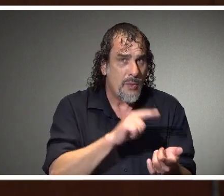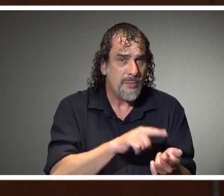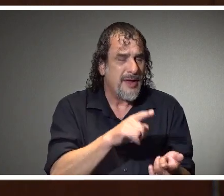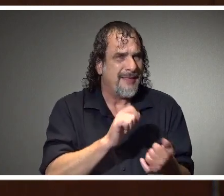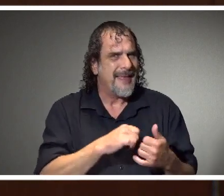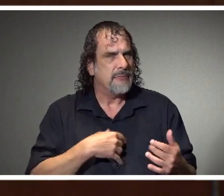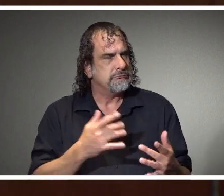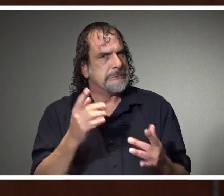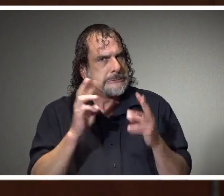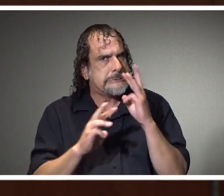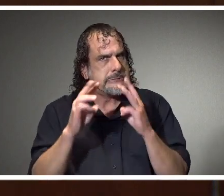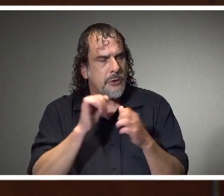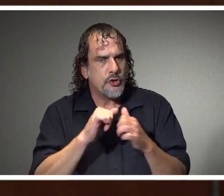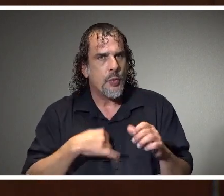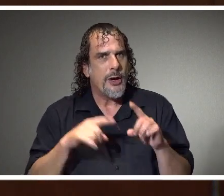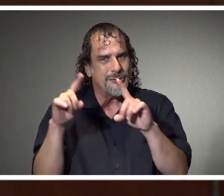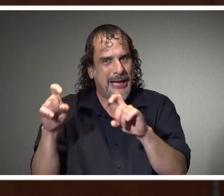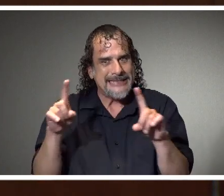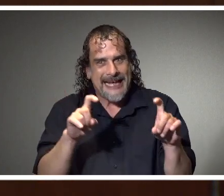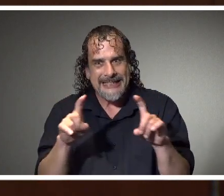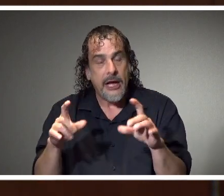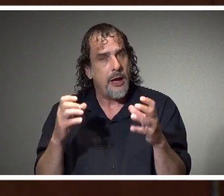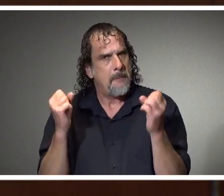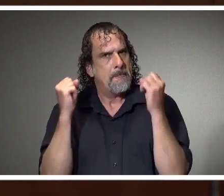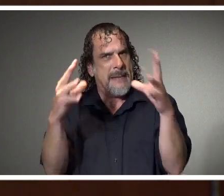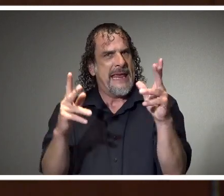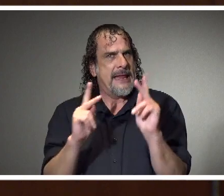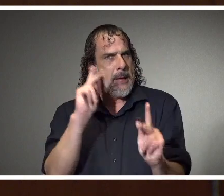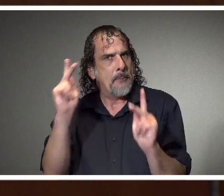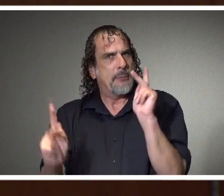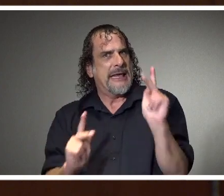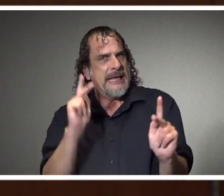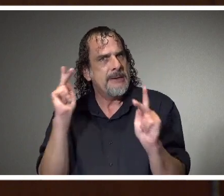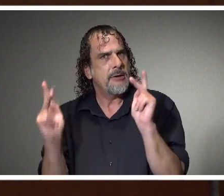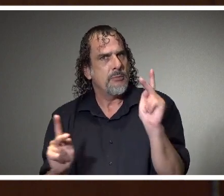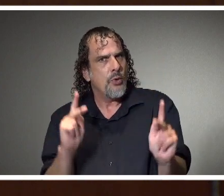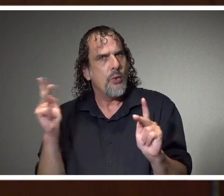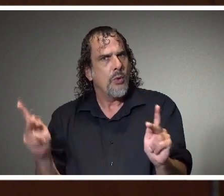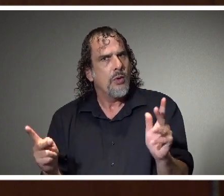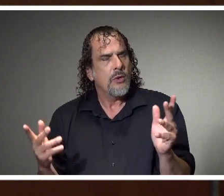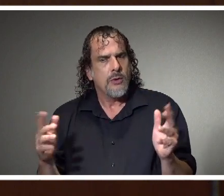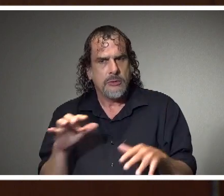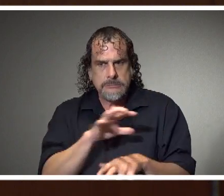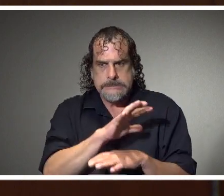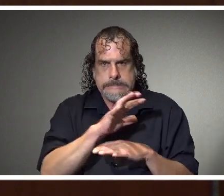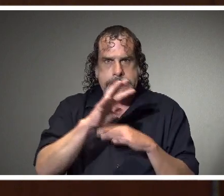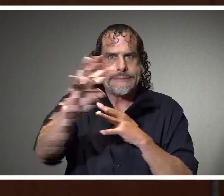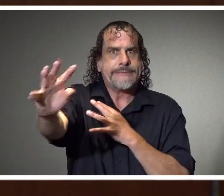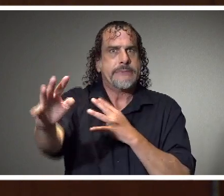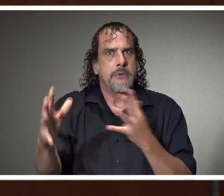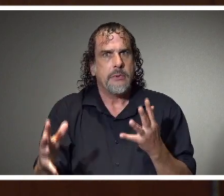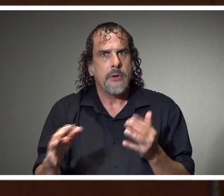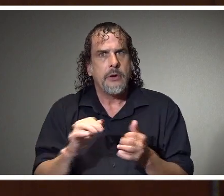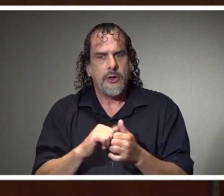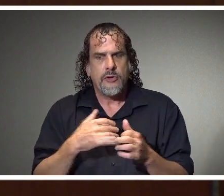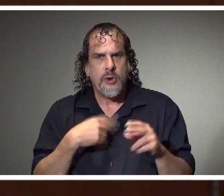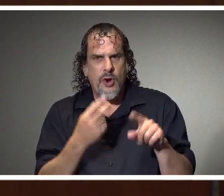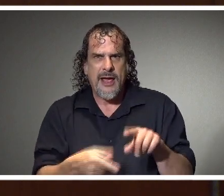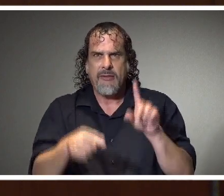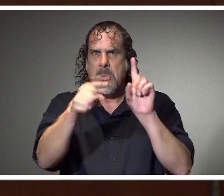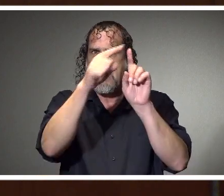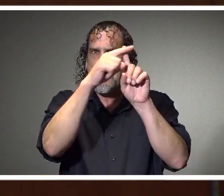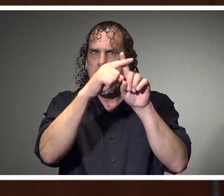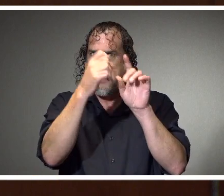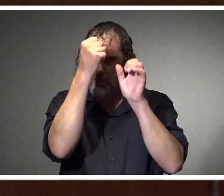so we're testing a lot of people. So we're going to find more cases. So we're going to have some increased numbers just because we're finding a lot of